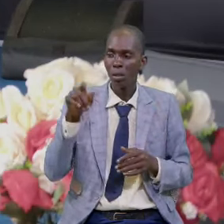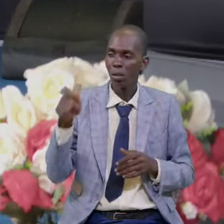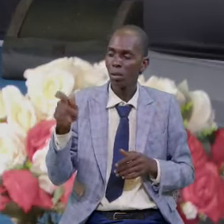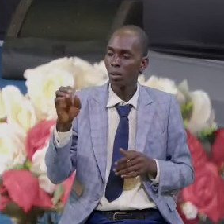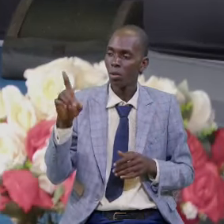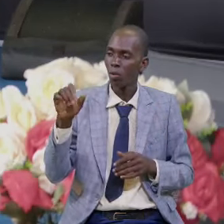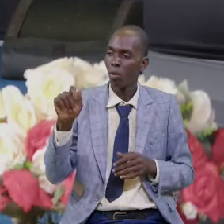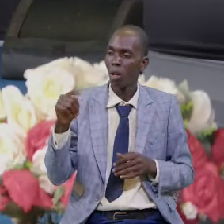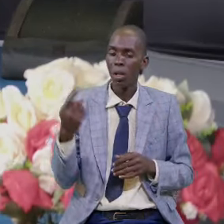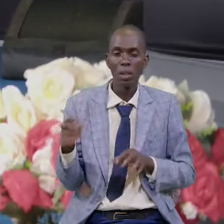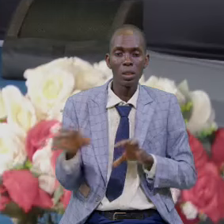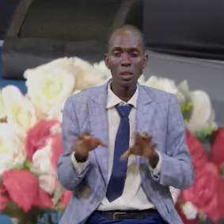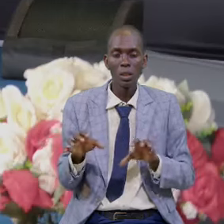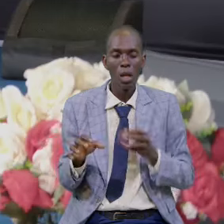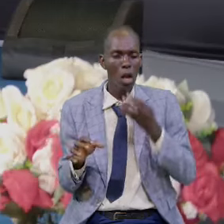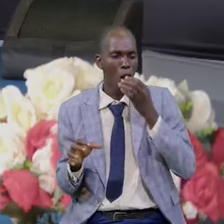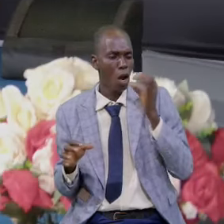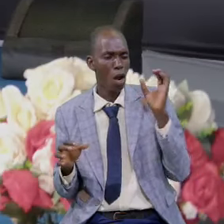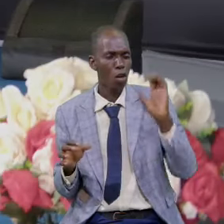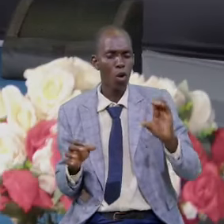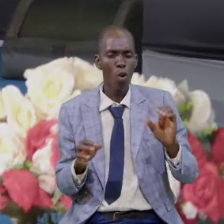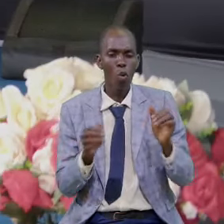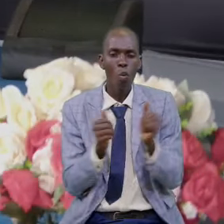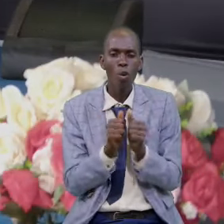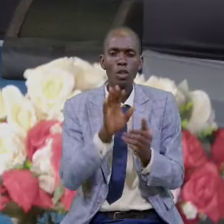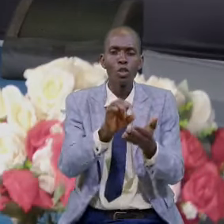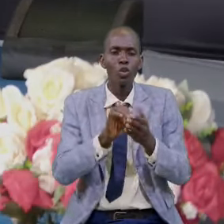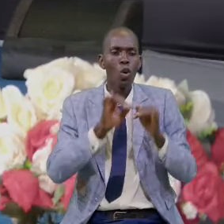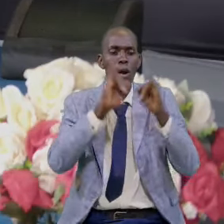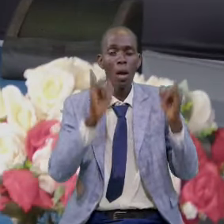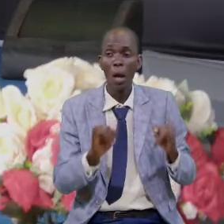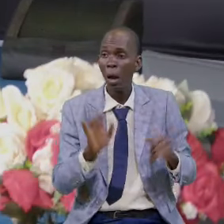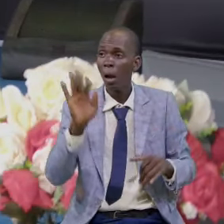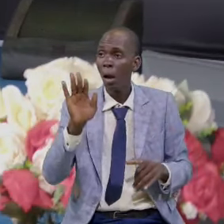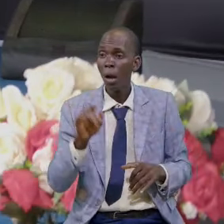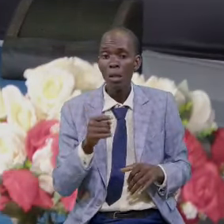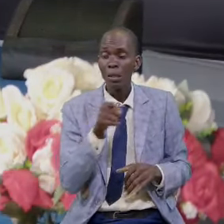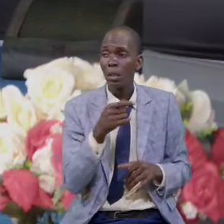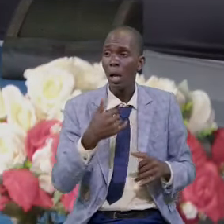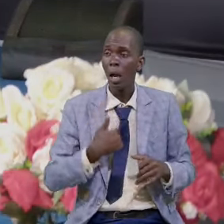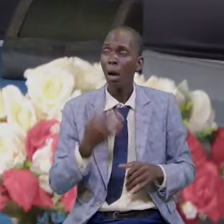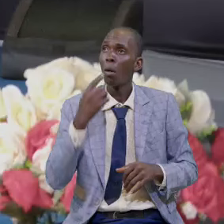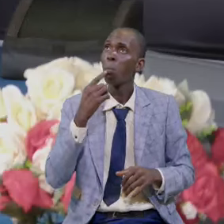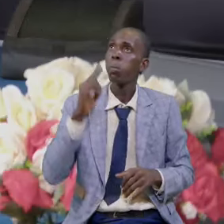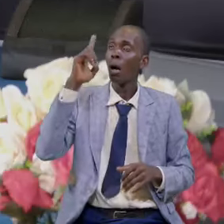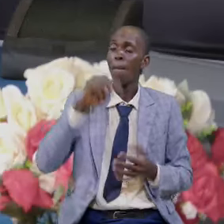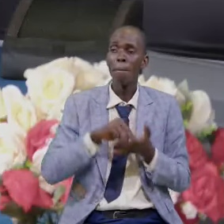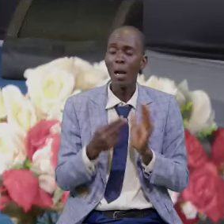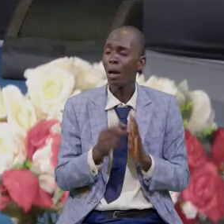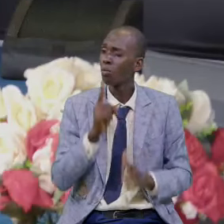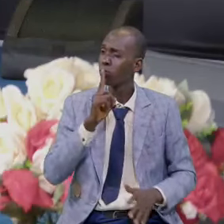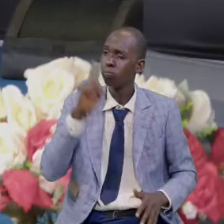so powerful that the curse will sweep you off your ground. And David said, the